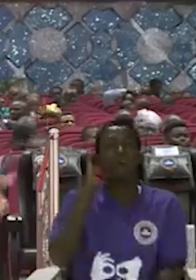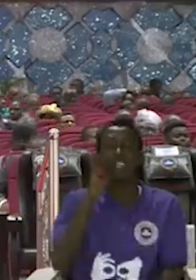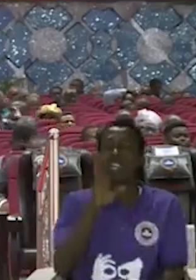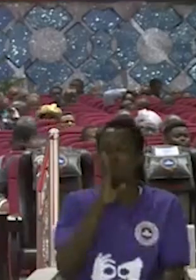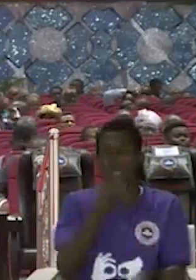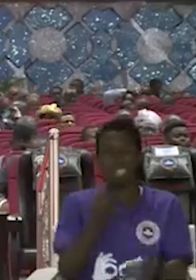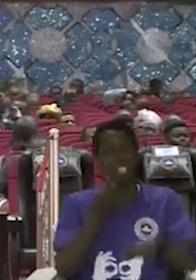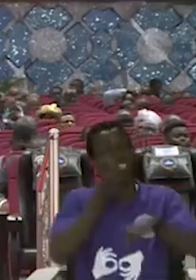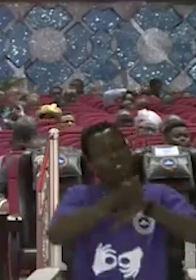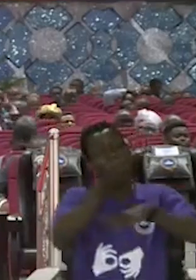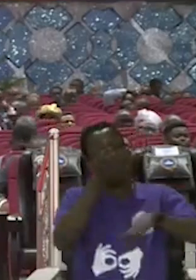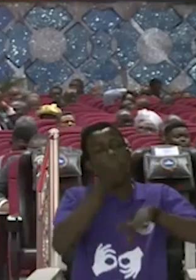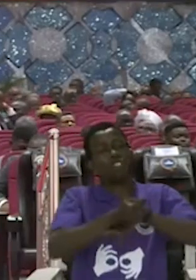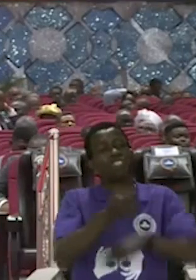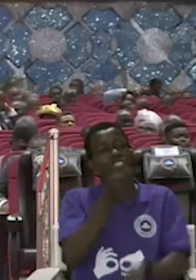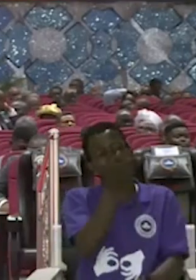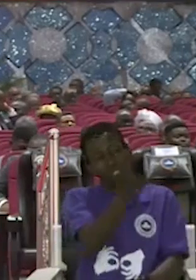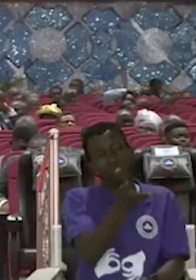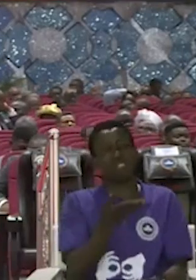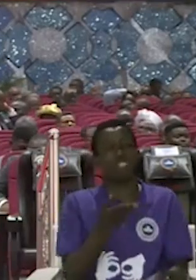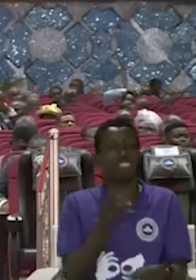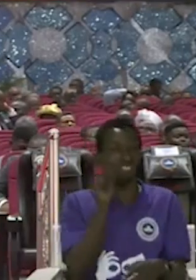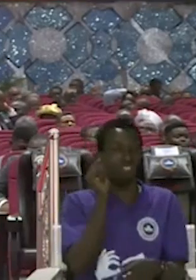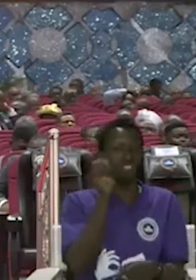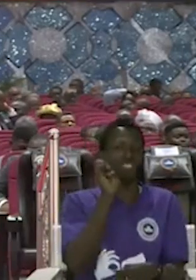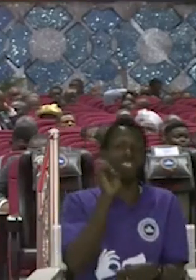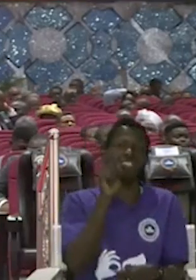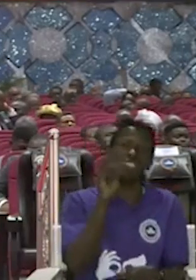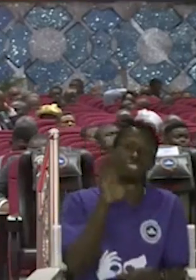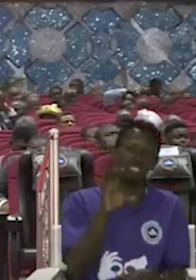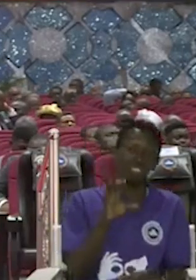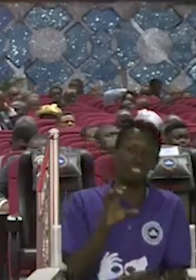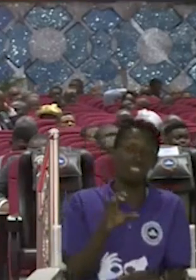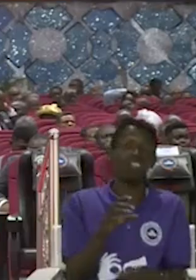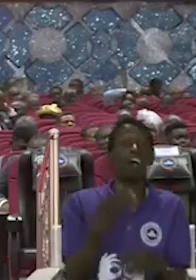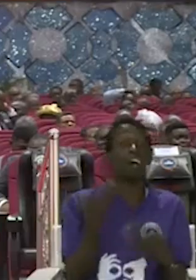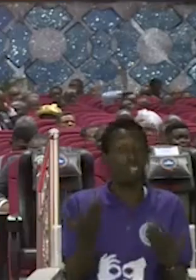insulting you, etc., etc.